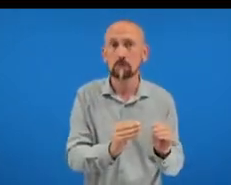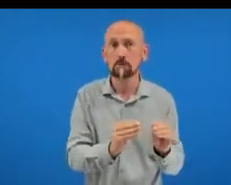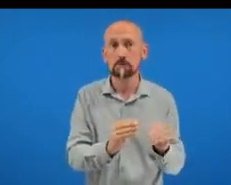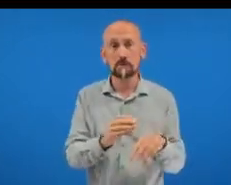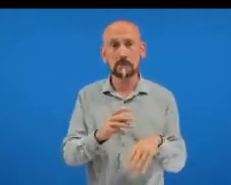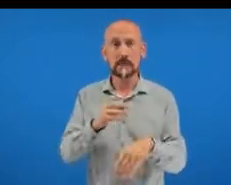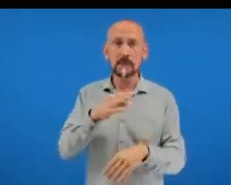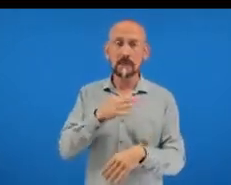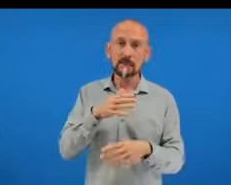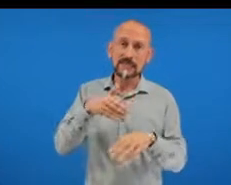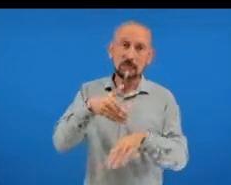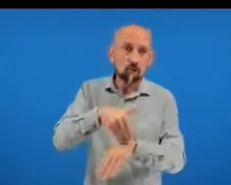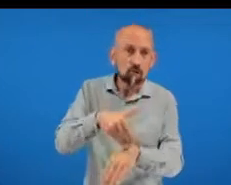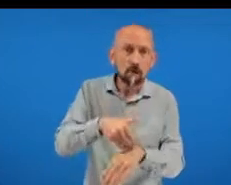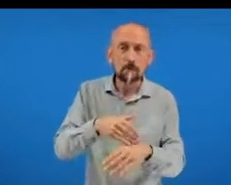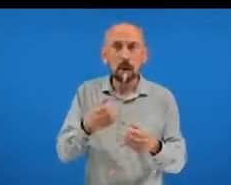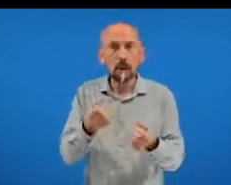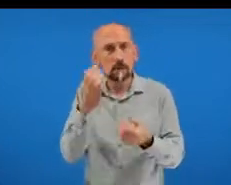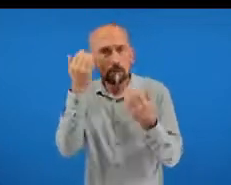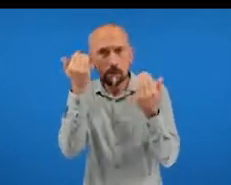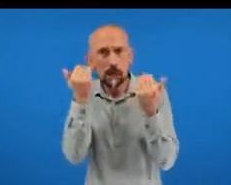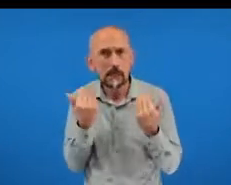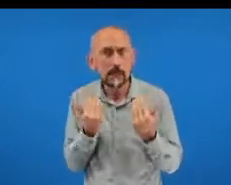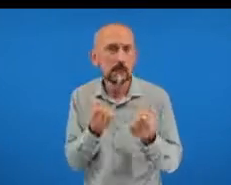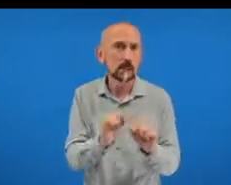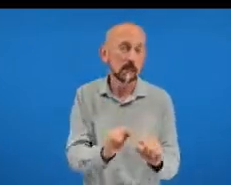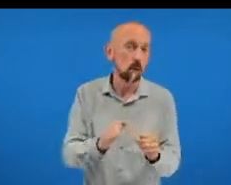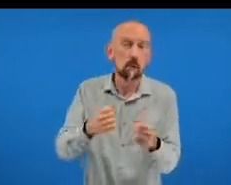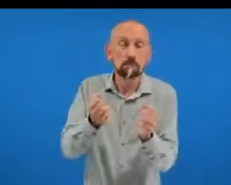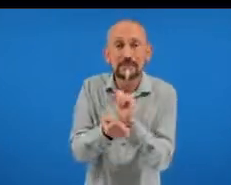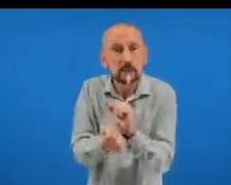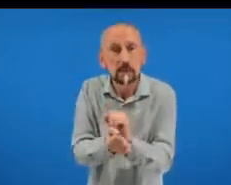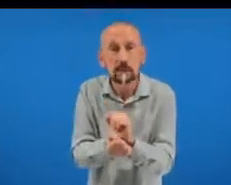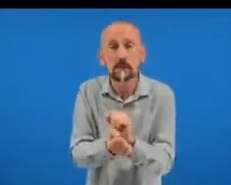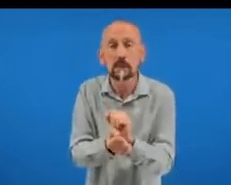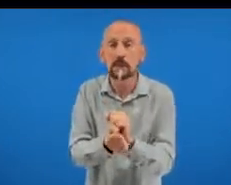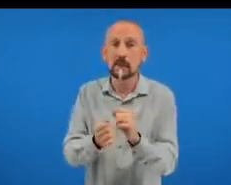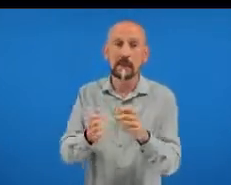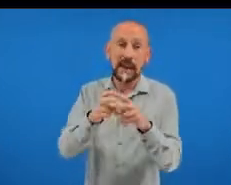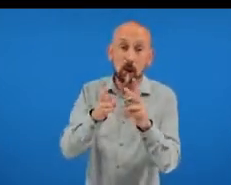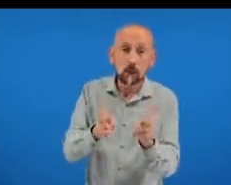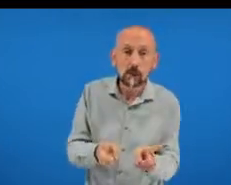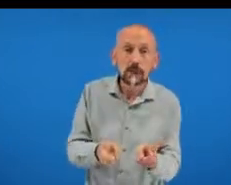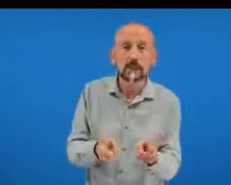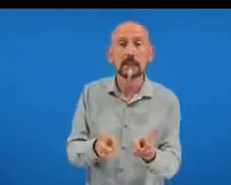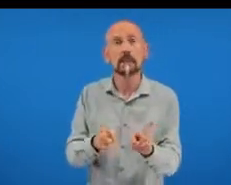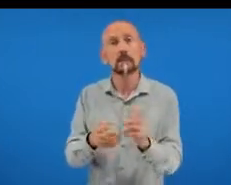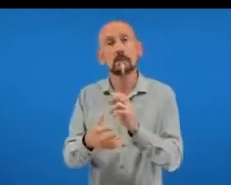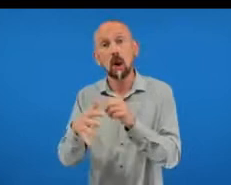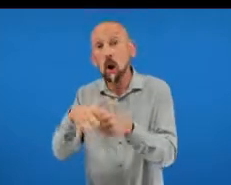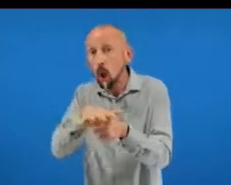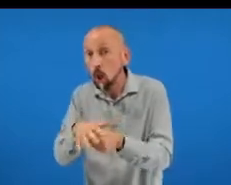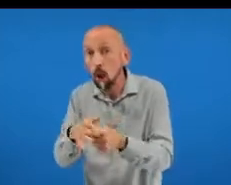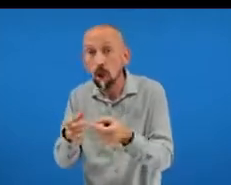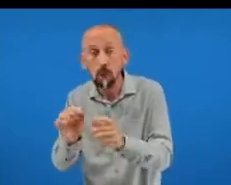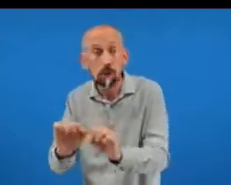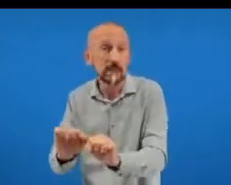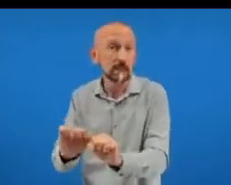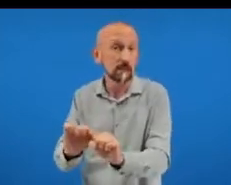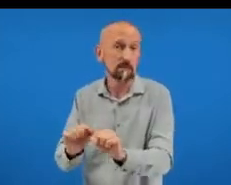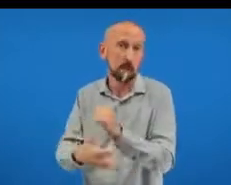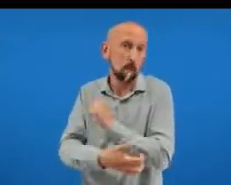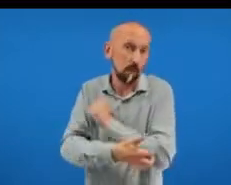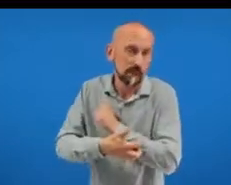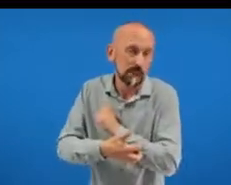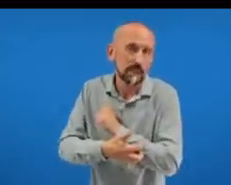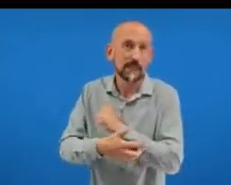prisons, be it housing, local authority issues in terms of poverty and the environment, and social